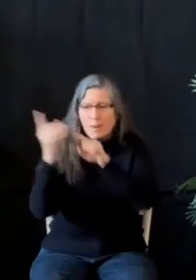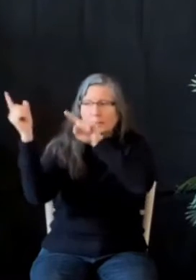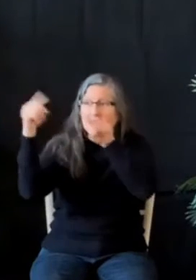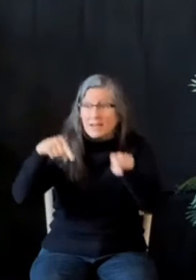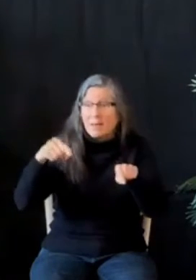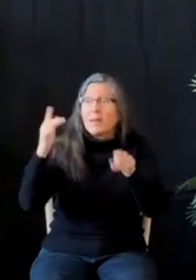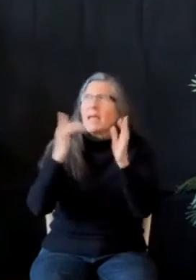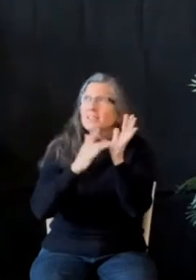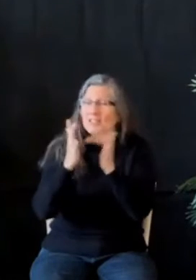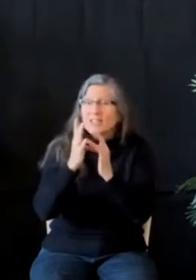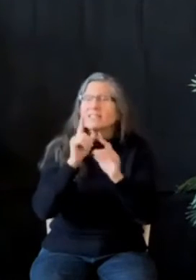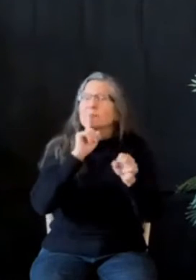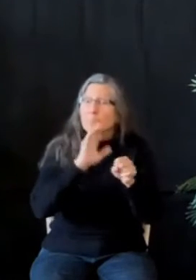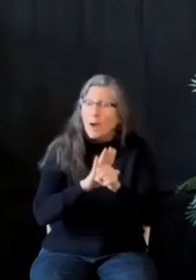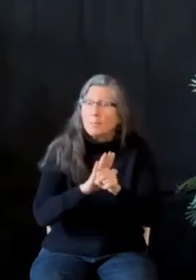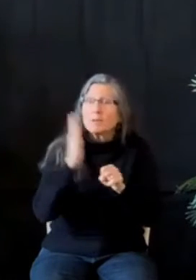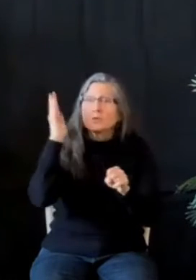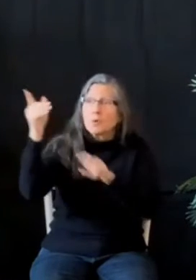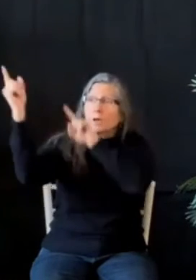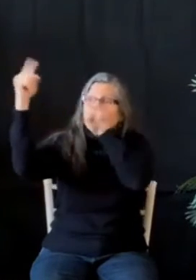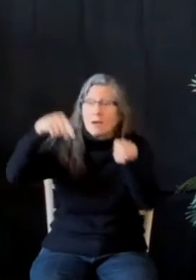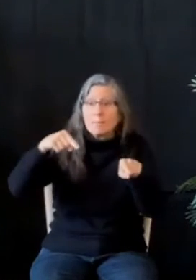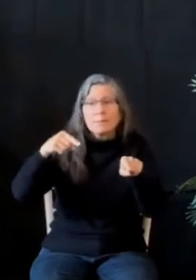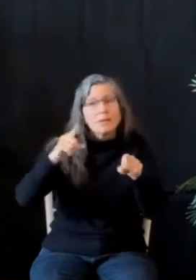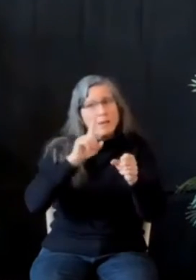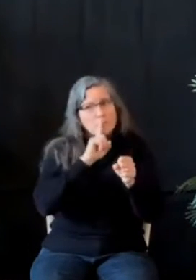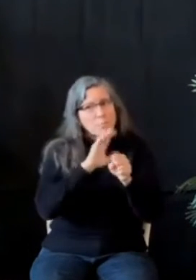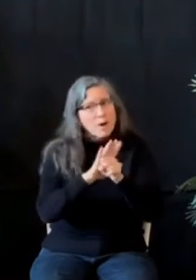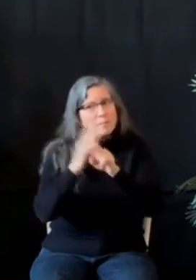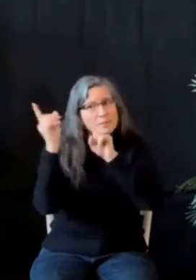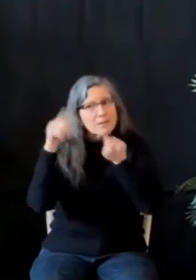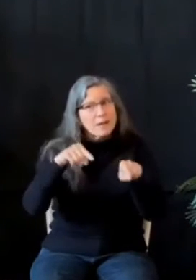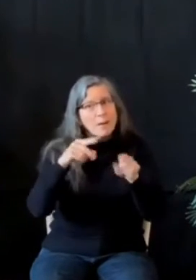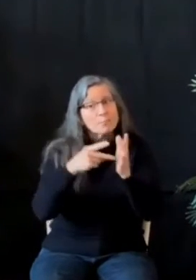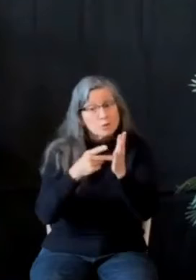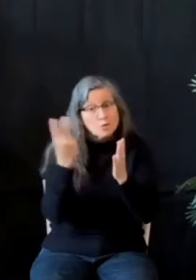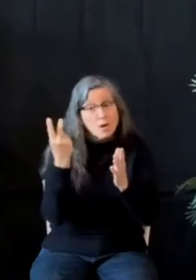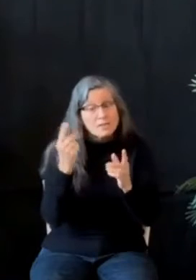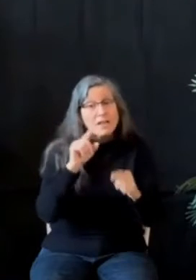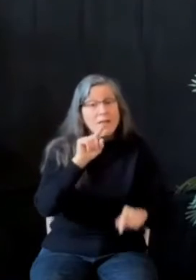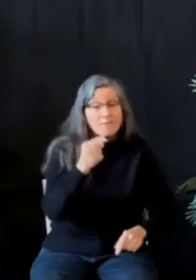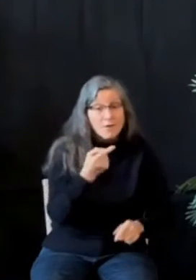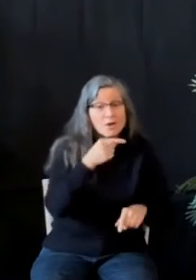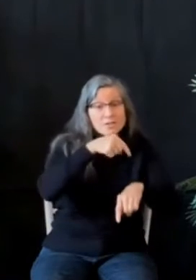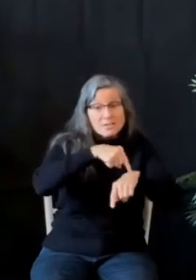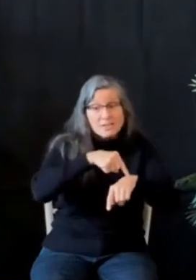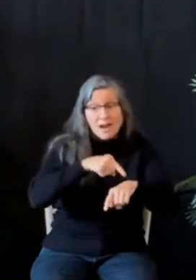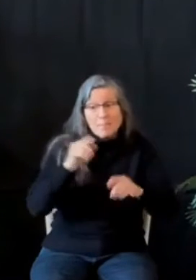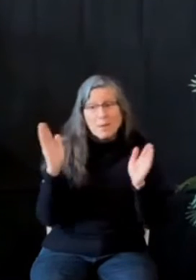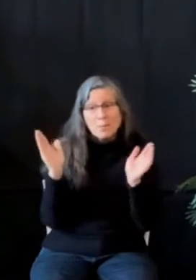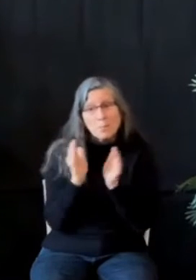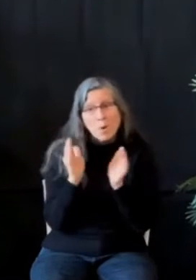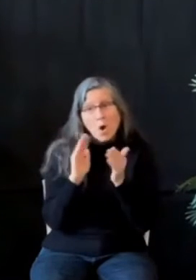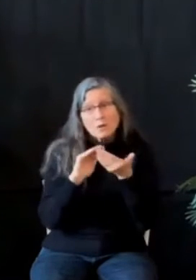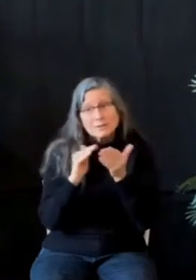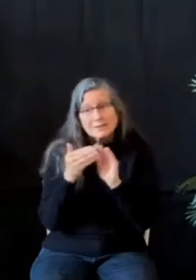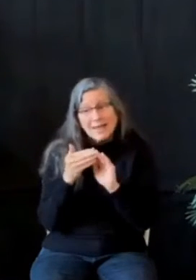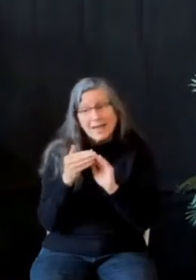would come. Now, he's going to promise that he comes twice. He came the first time in a little town called